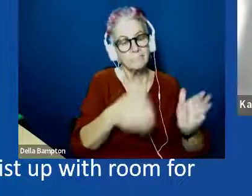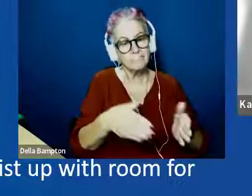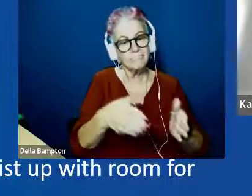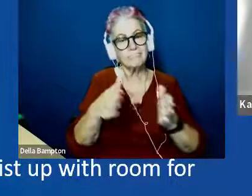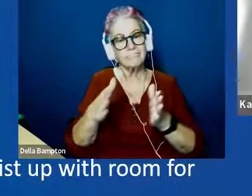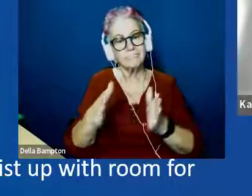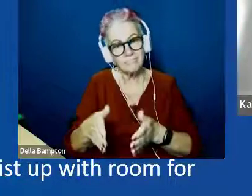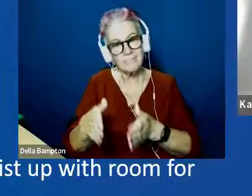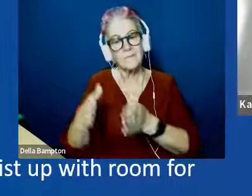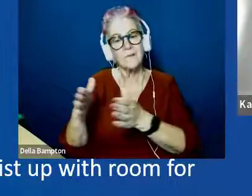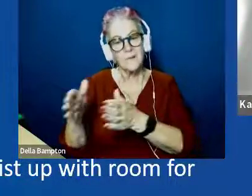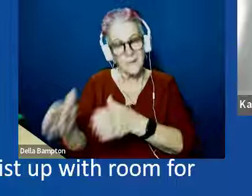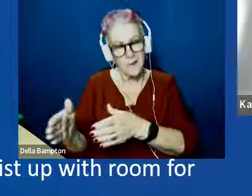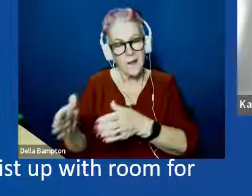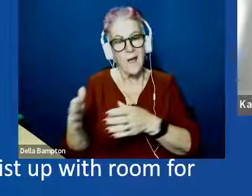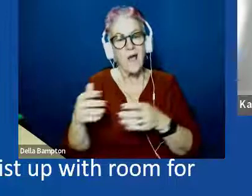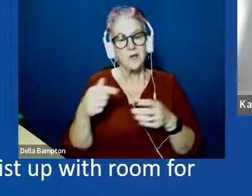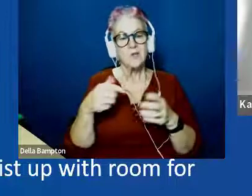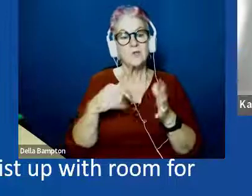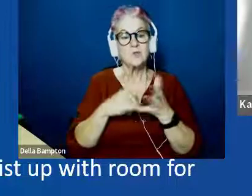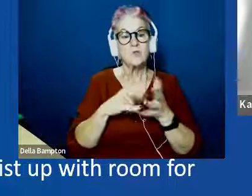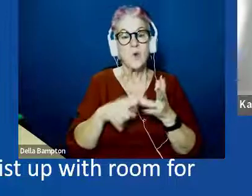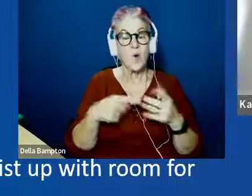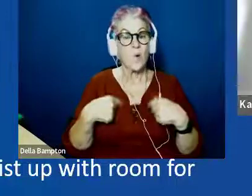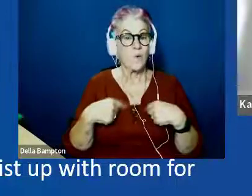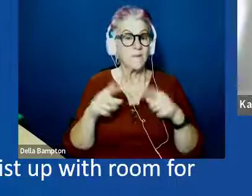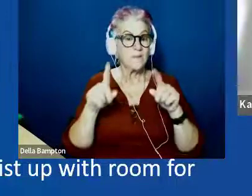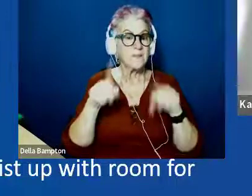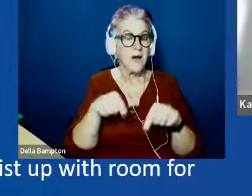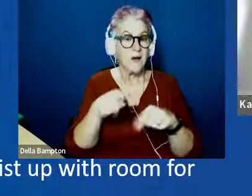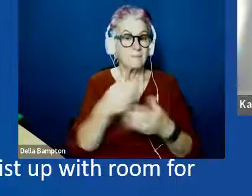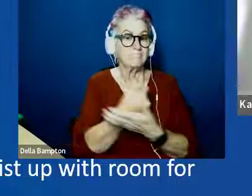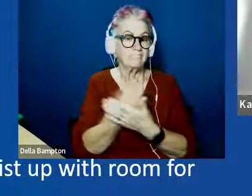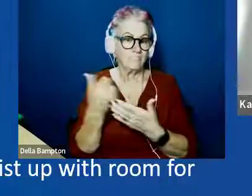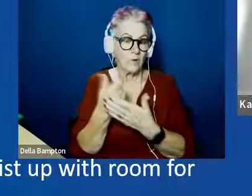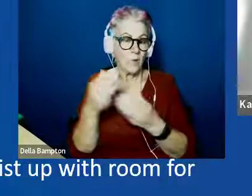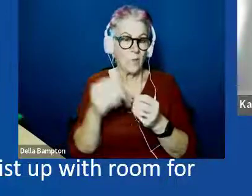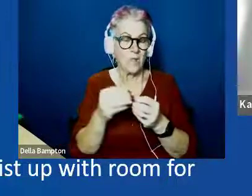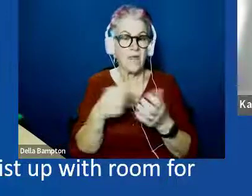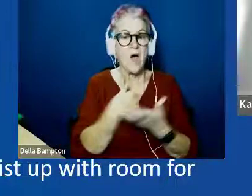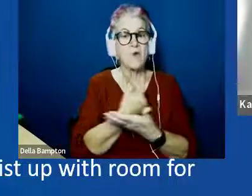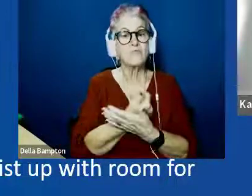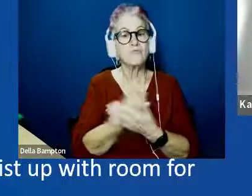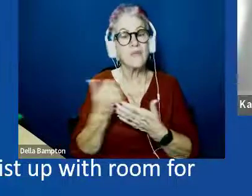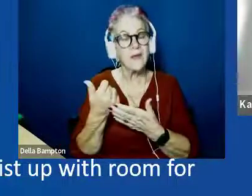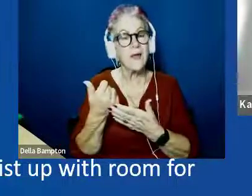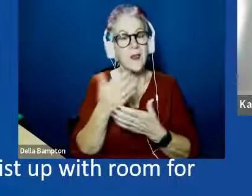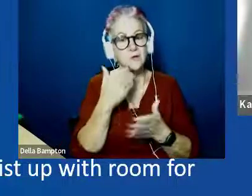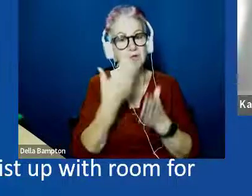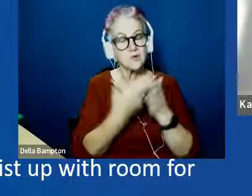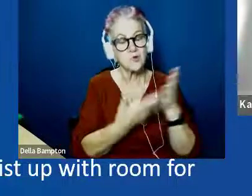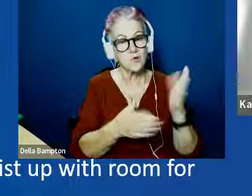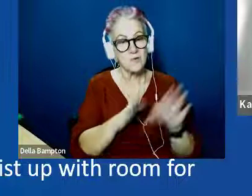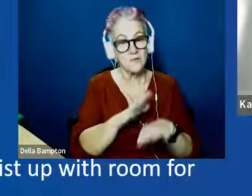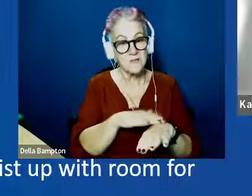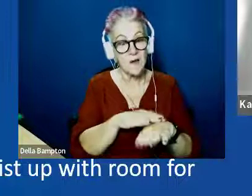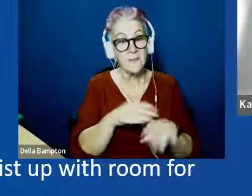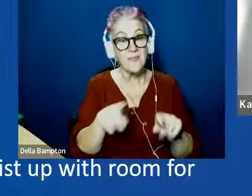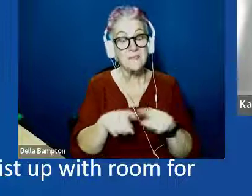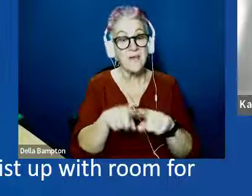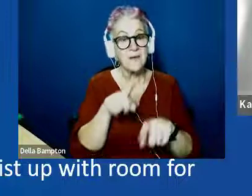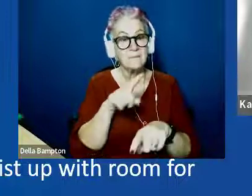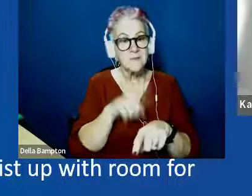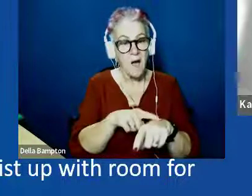we've also moved over to our regular story time as well. We also spoke